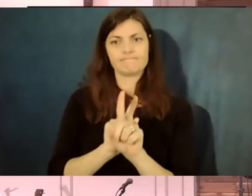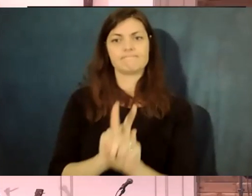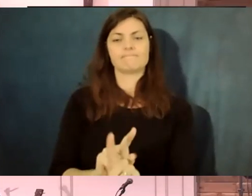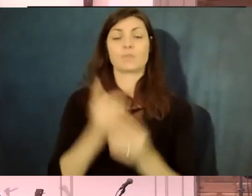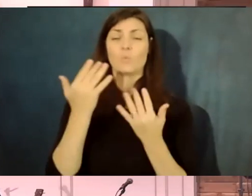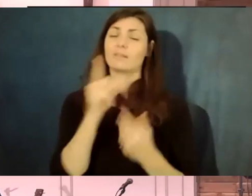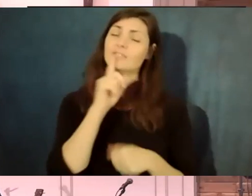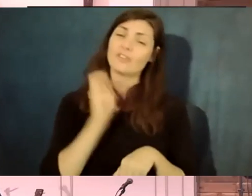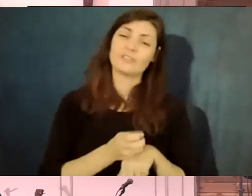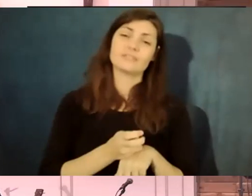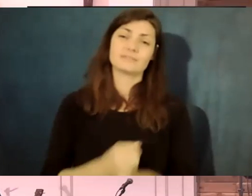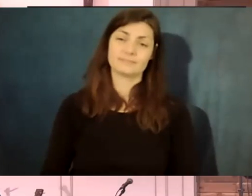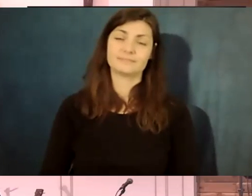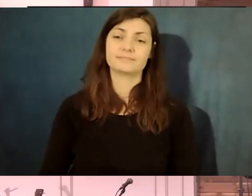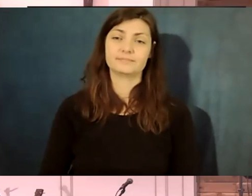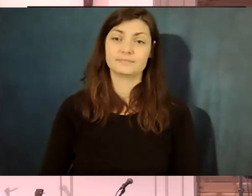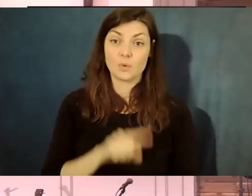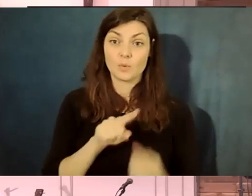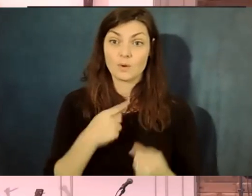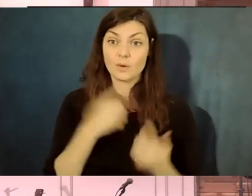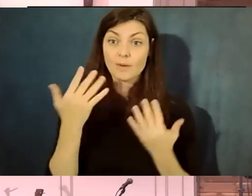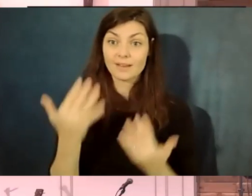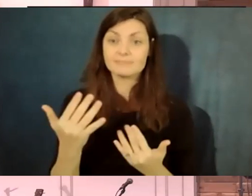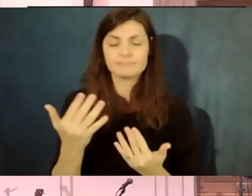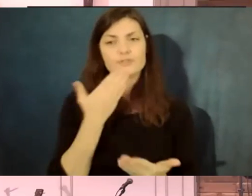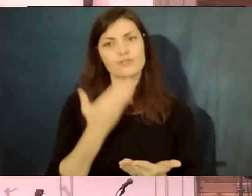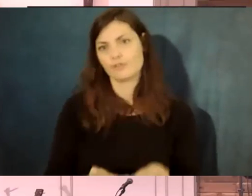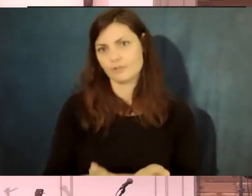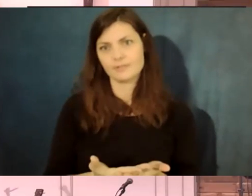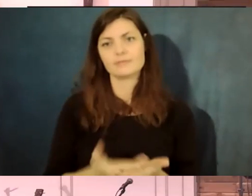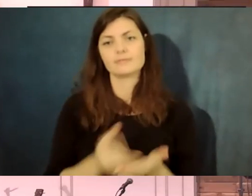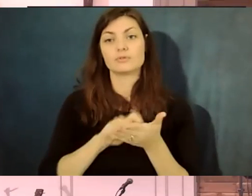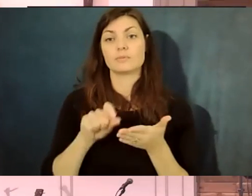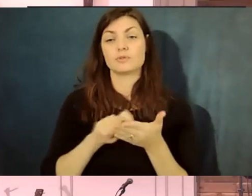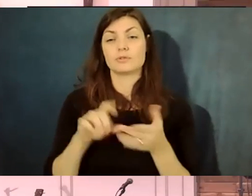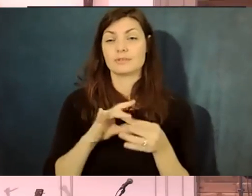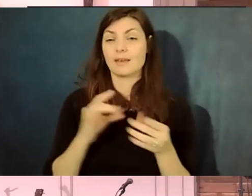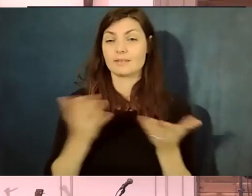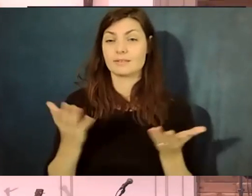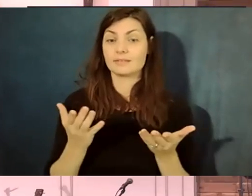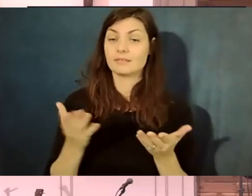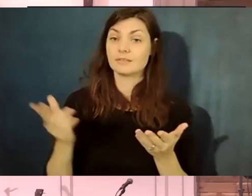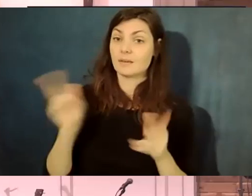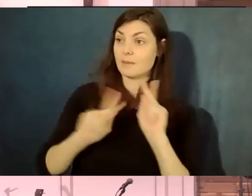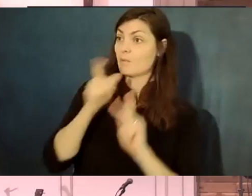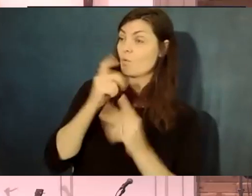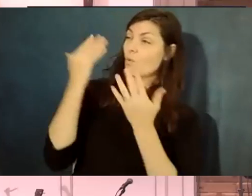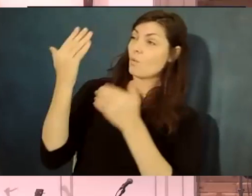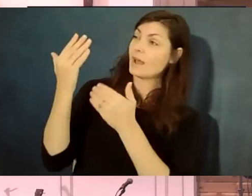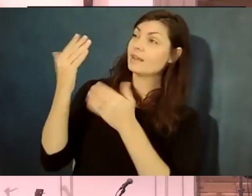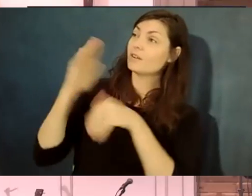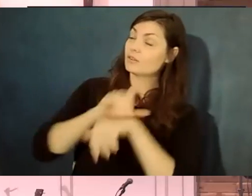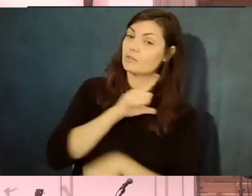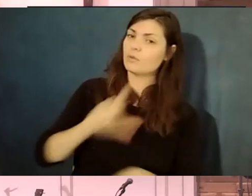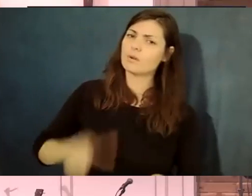Waiting's hard. When we do wait, it's a good thing. Scripture says it this way. But those who wait on the Lord shall renew their strength.